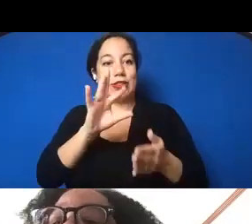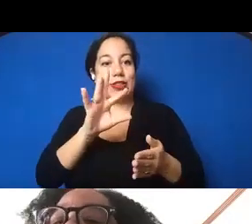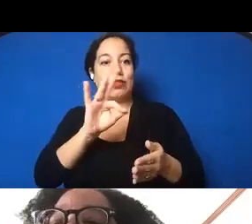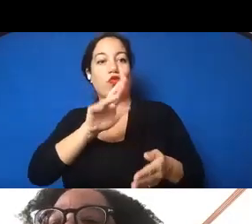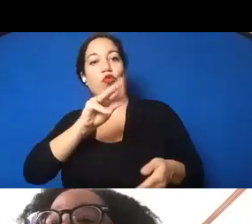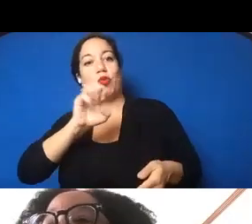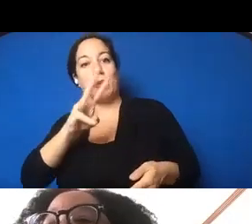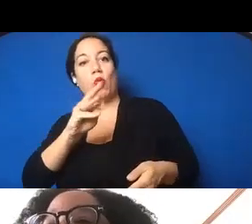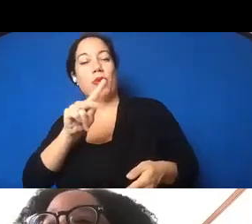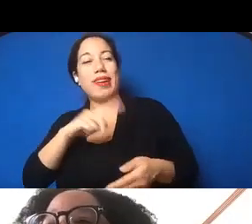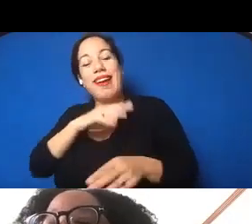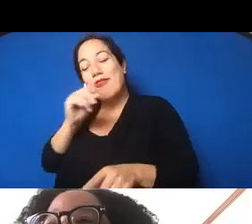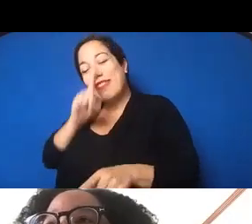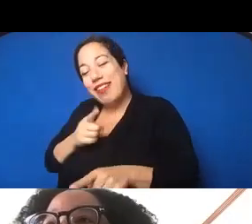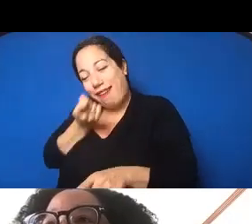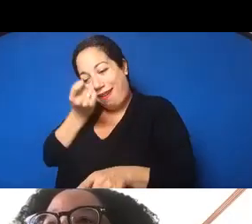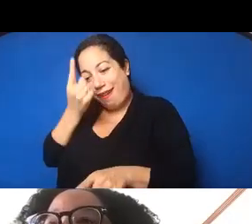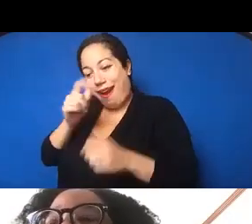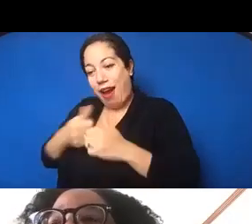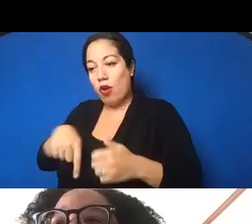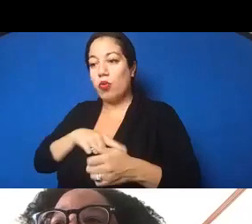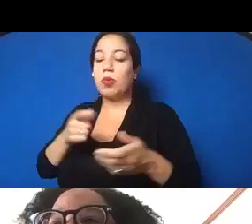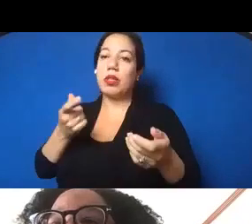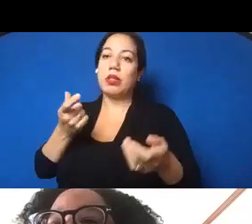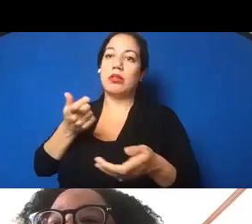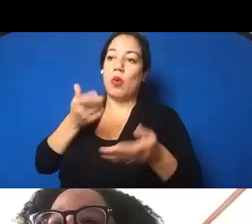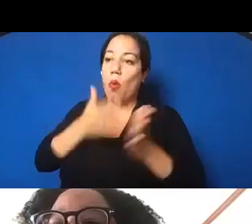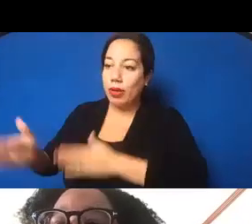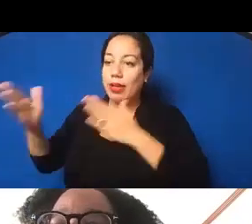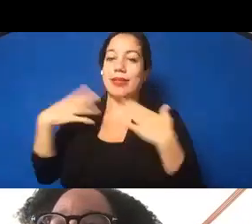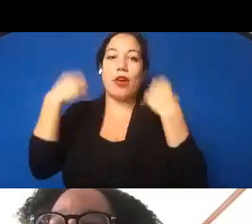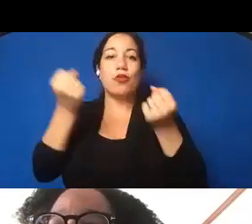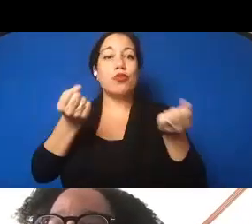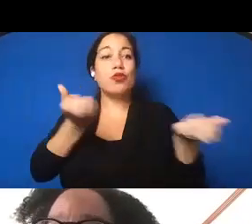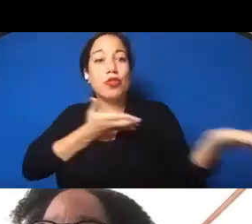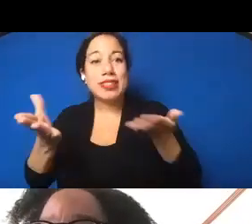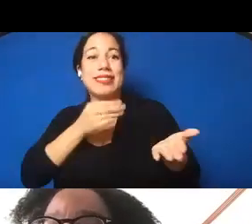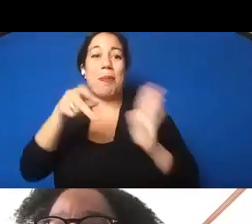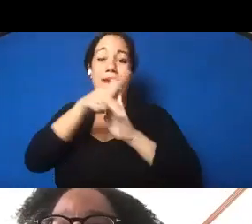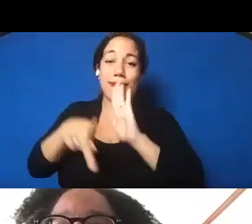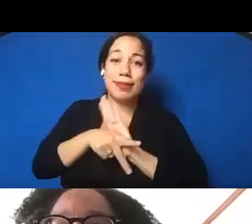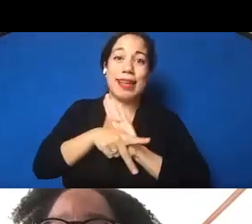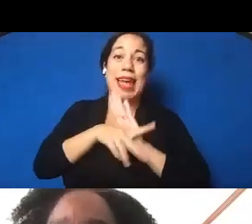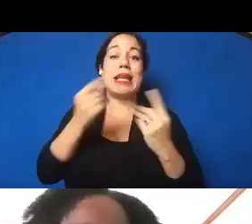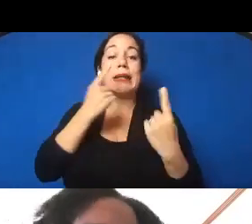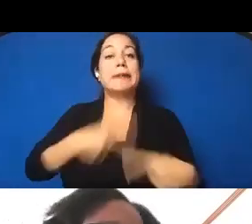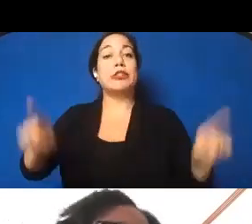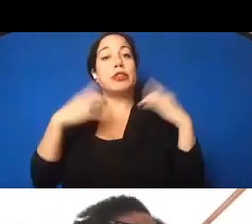understand how we should organize health services, how we should create health policy, and how we could actually achieve health